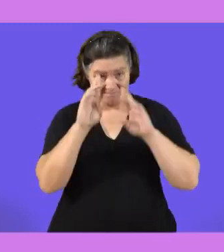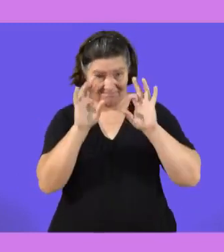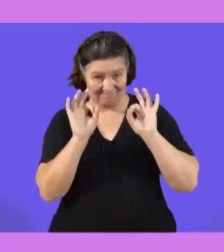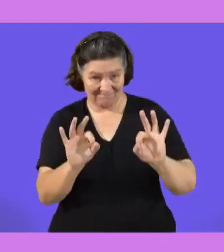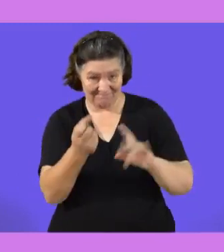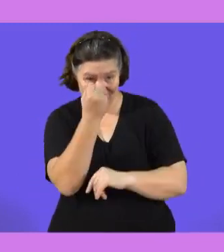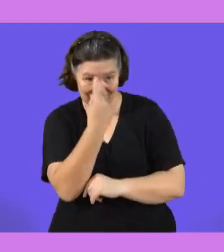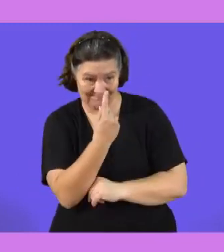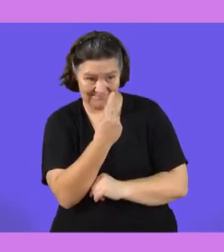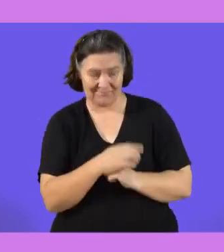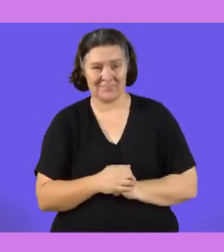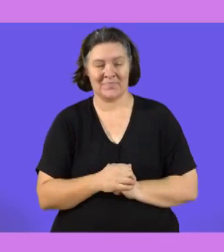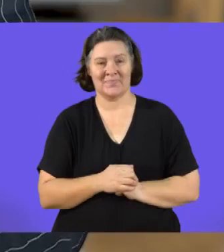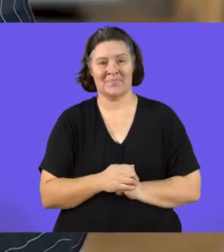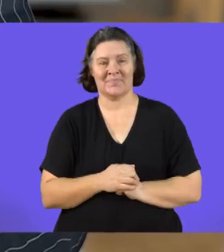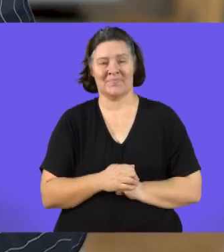hope that makes sense.